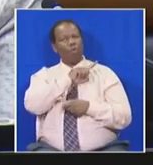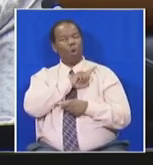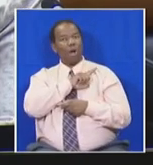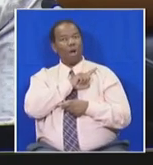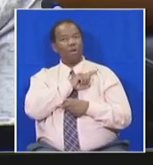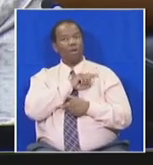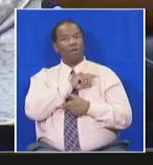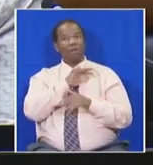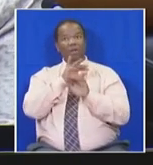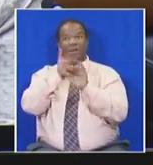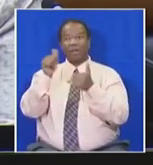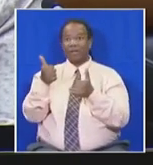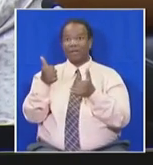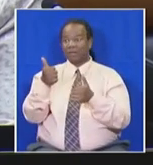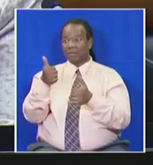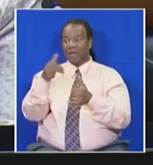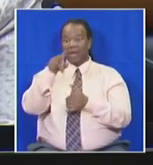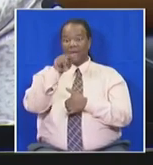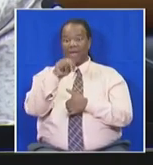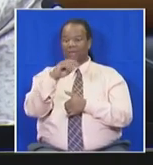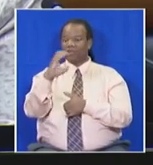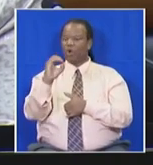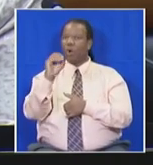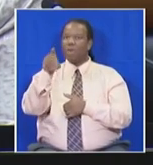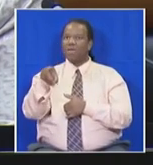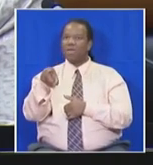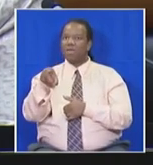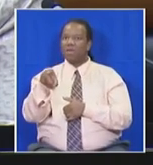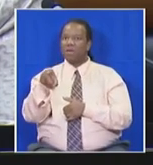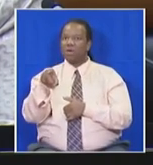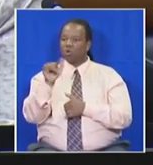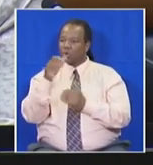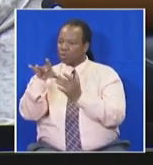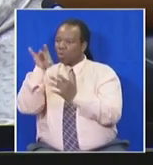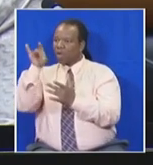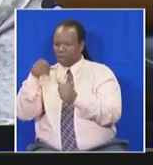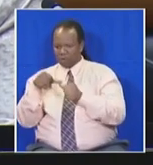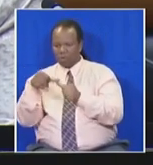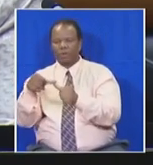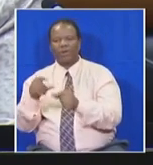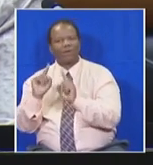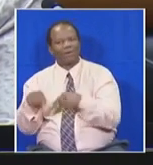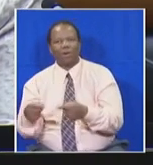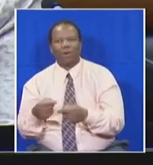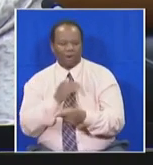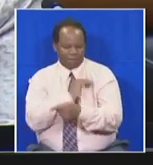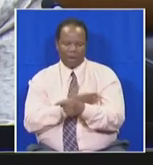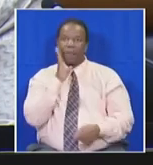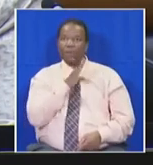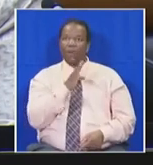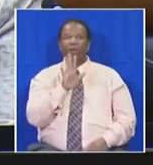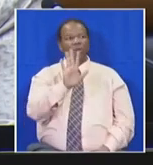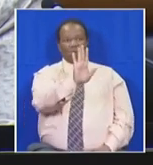NCOP is not empowered to elect or to impeach. On a point So- of order. I am on the